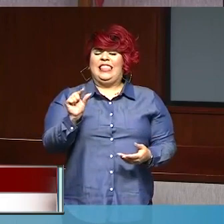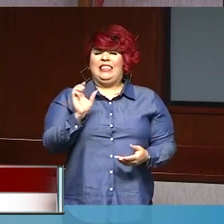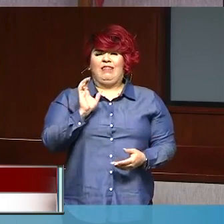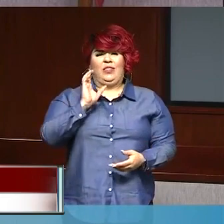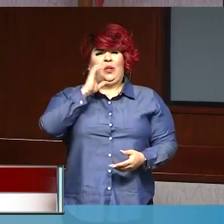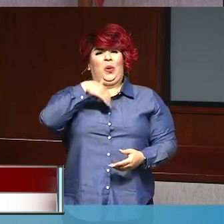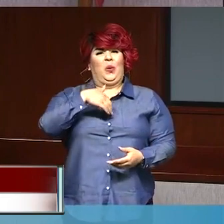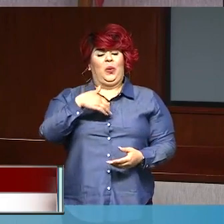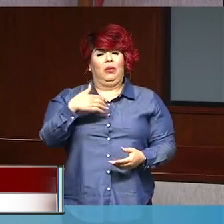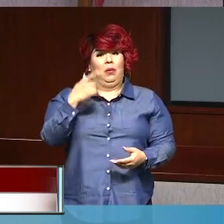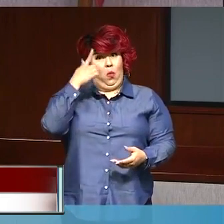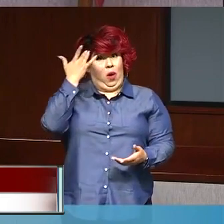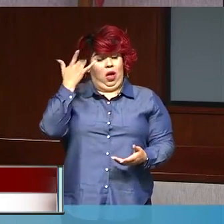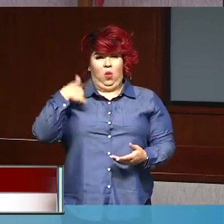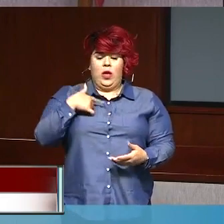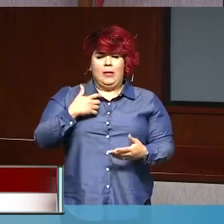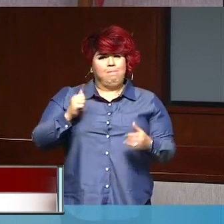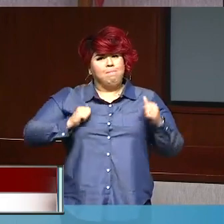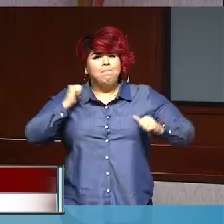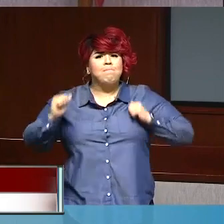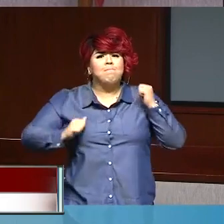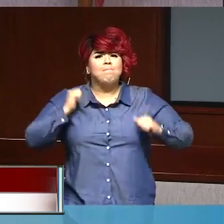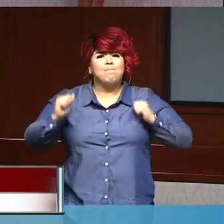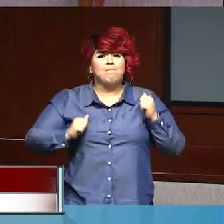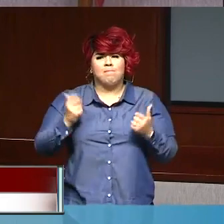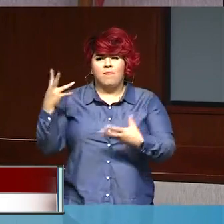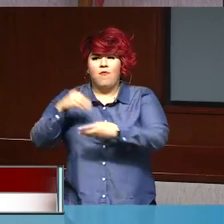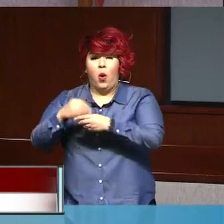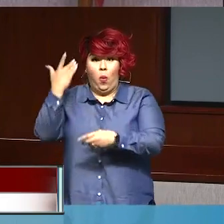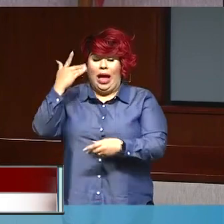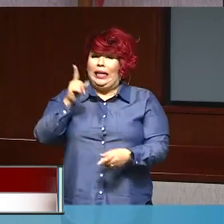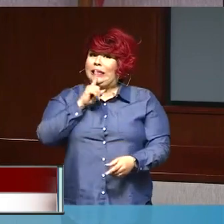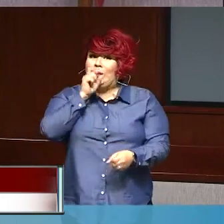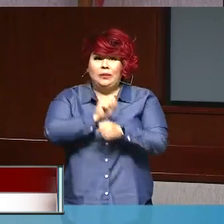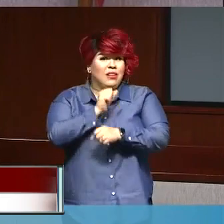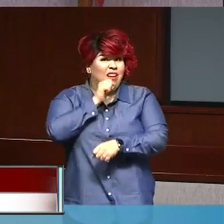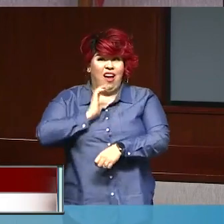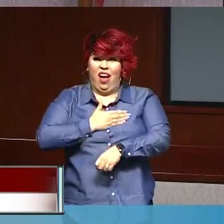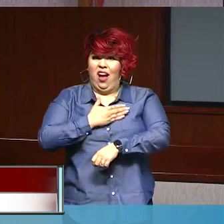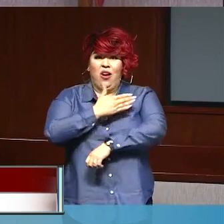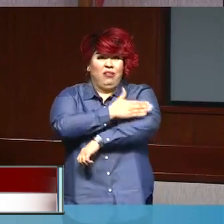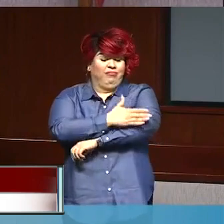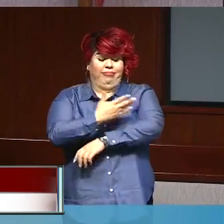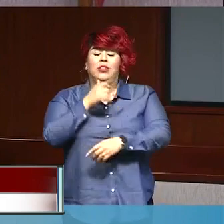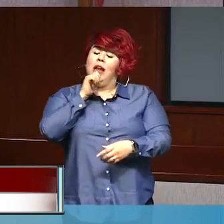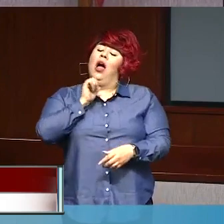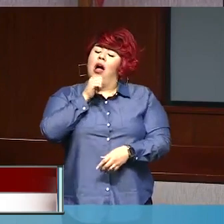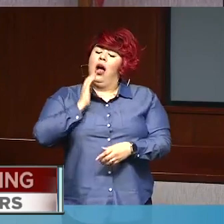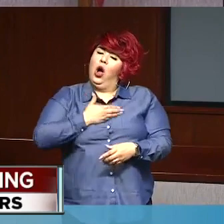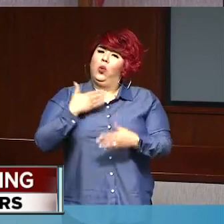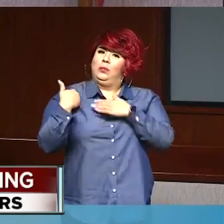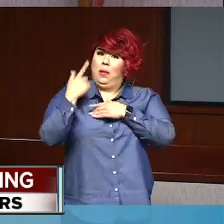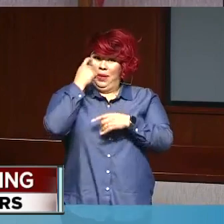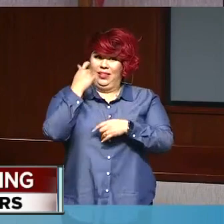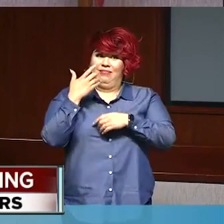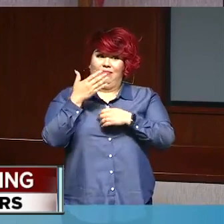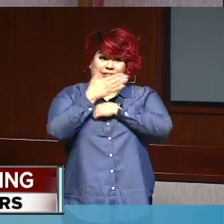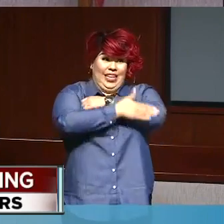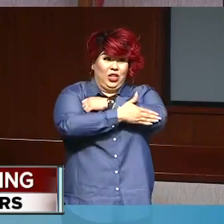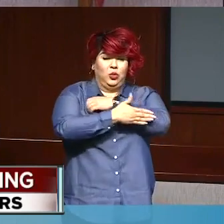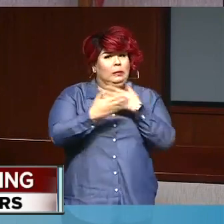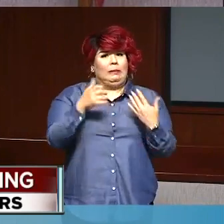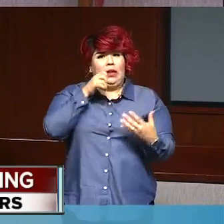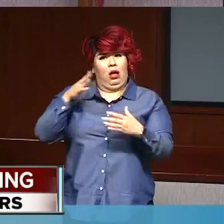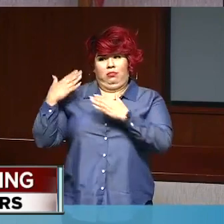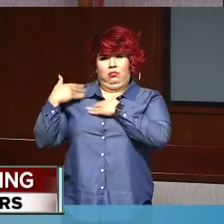a lead role in something that is not the county's responsibility, but because we are concerned about the residents. You've seen some